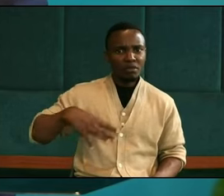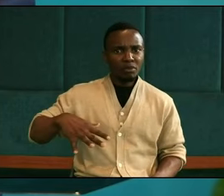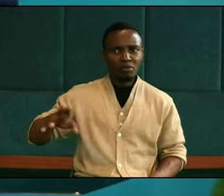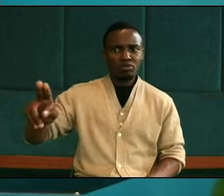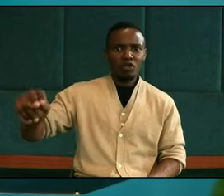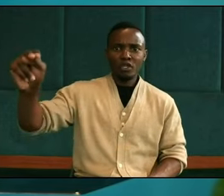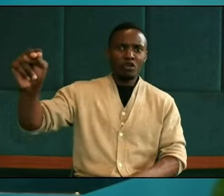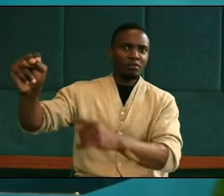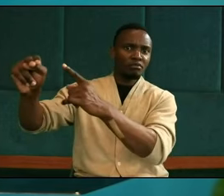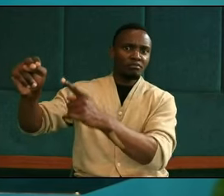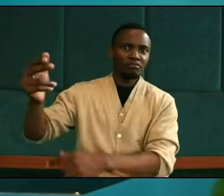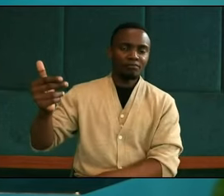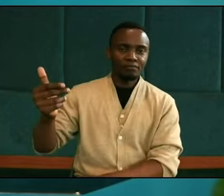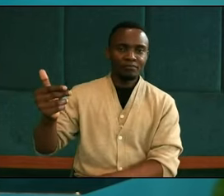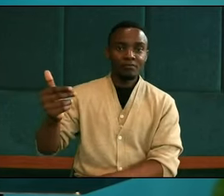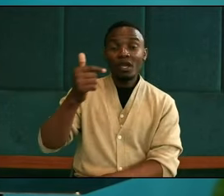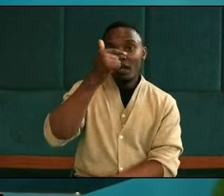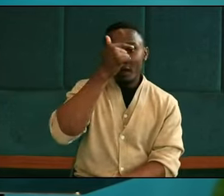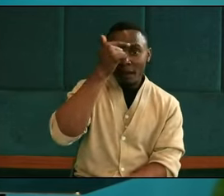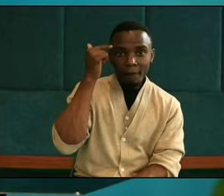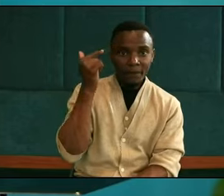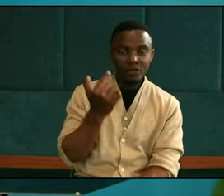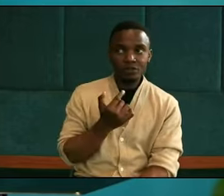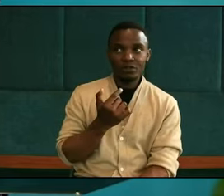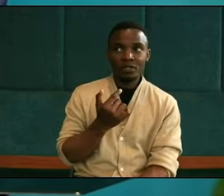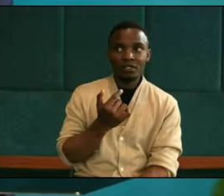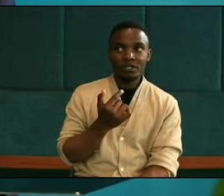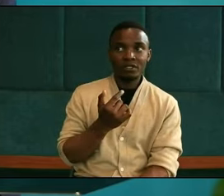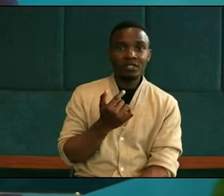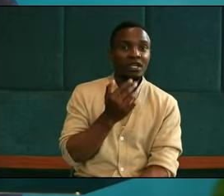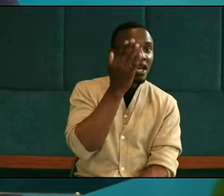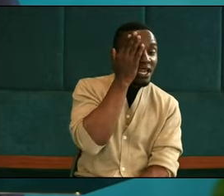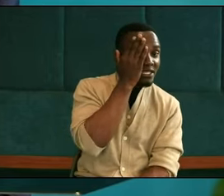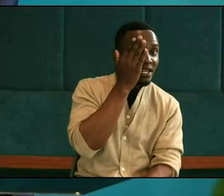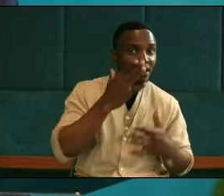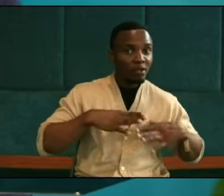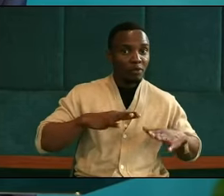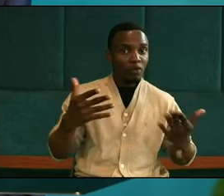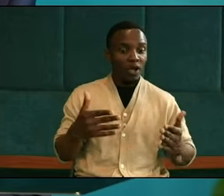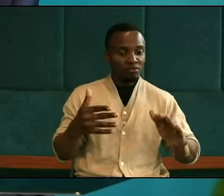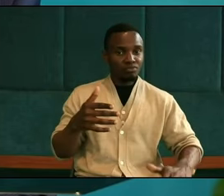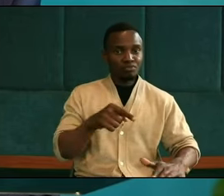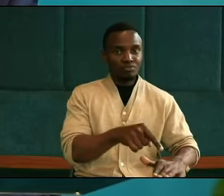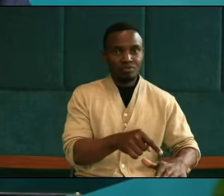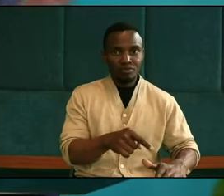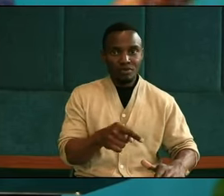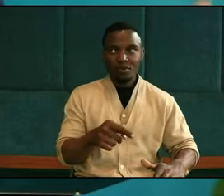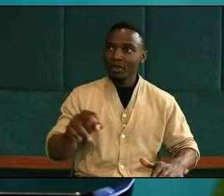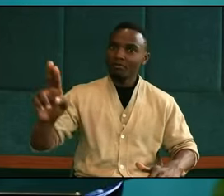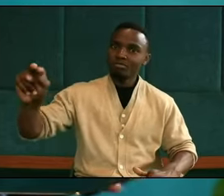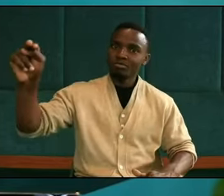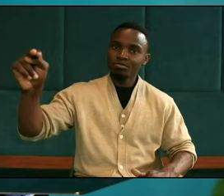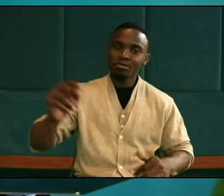Philistines camping at Michmash? Because the Israelites are down here at Geba. What